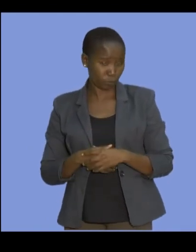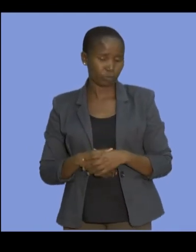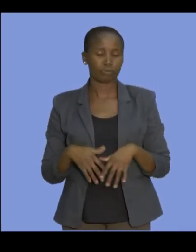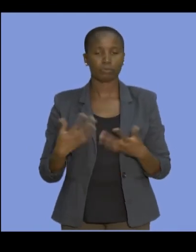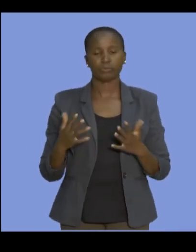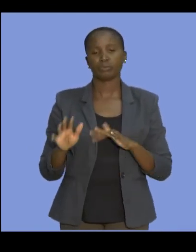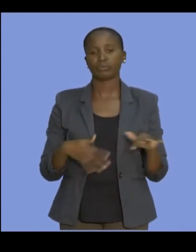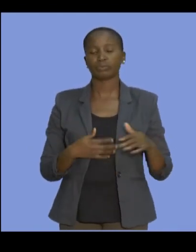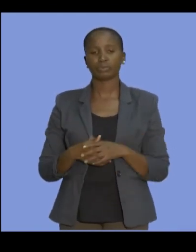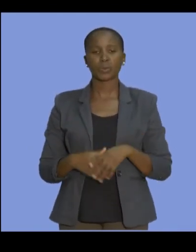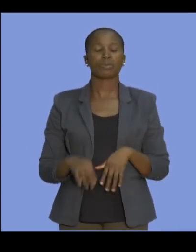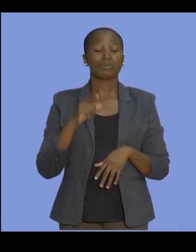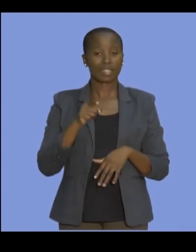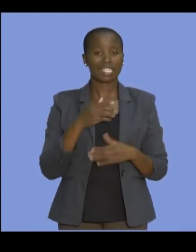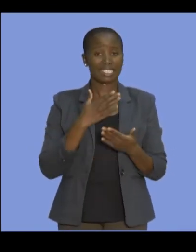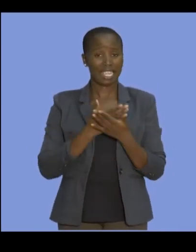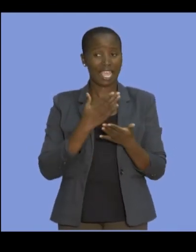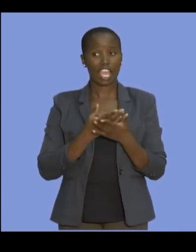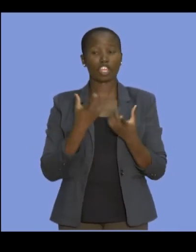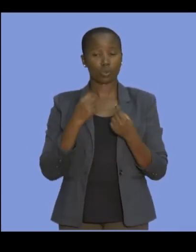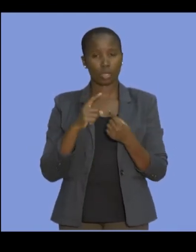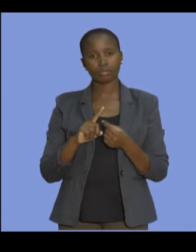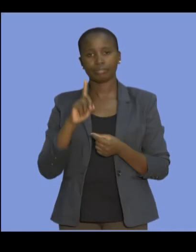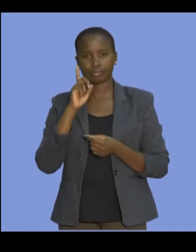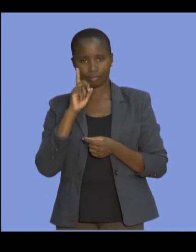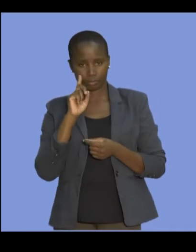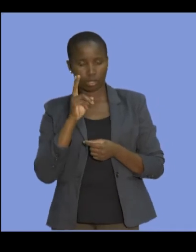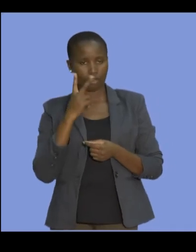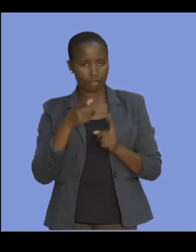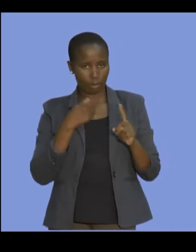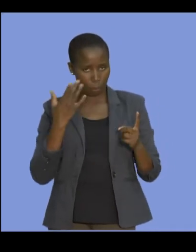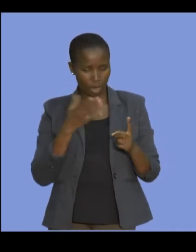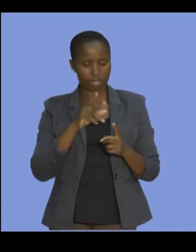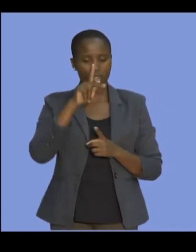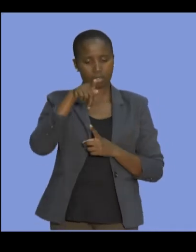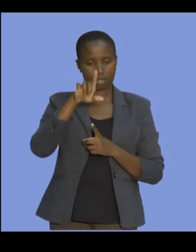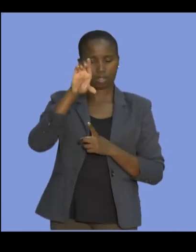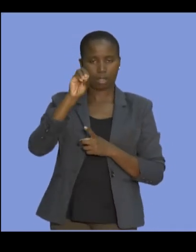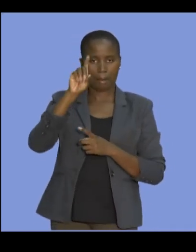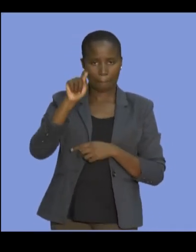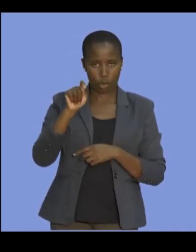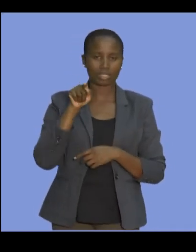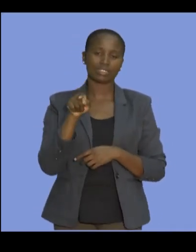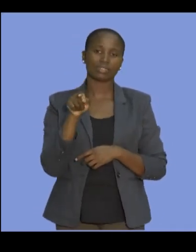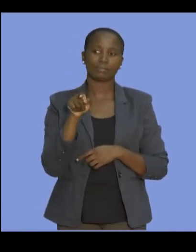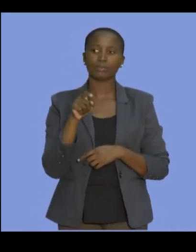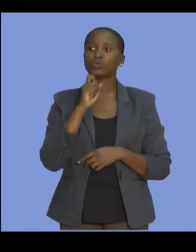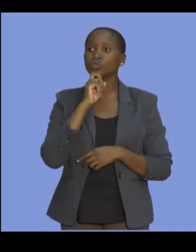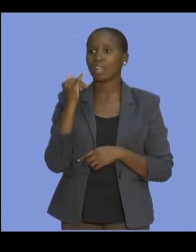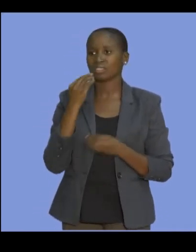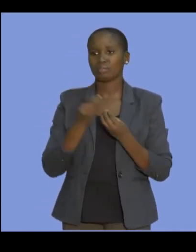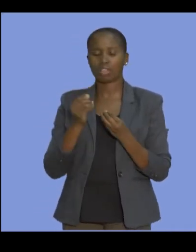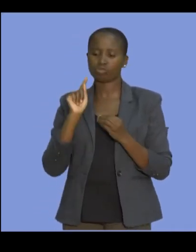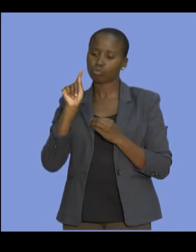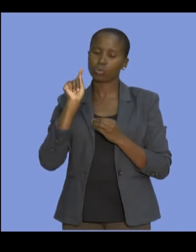Outliers can be marked on a box plot or whisker plot using something like this. Could be a dot or